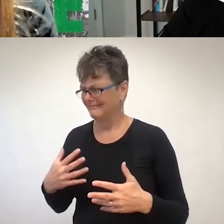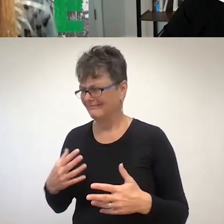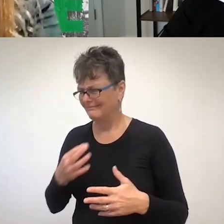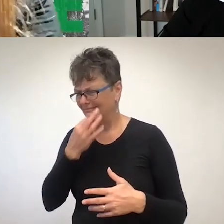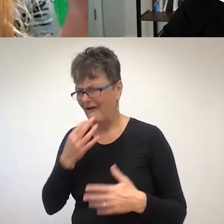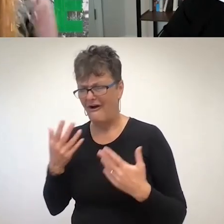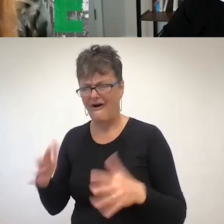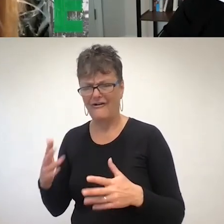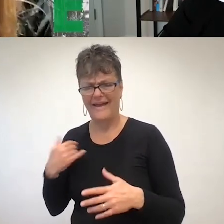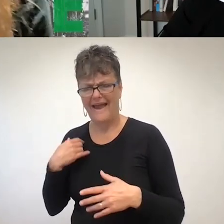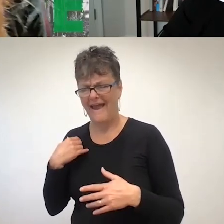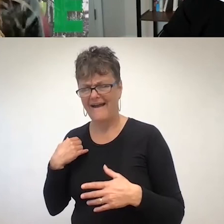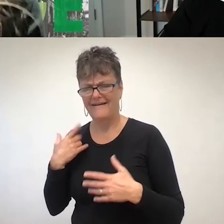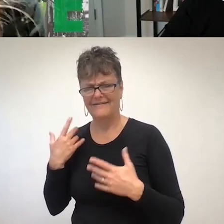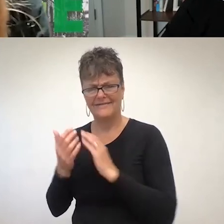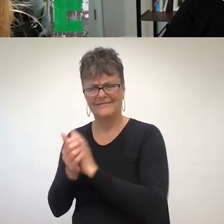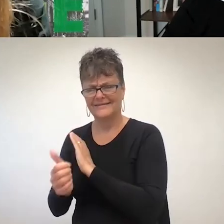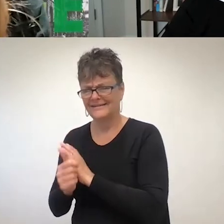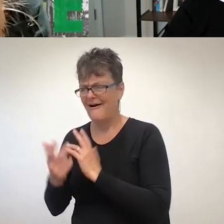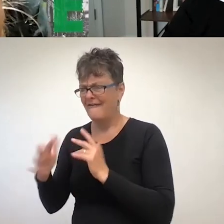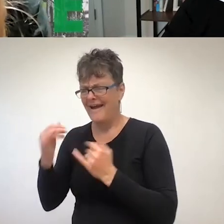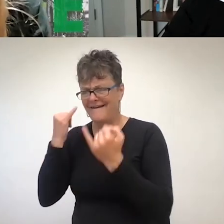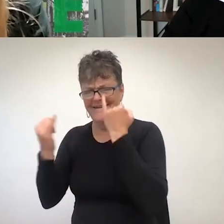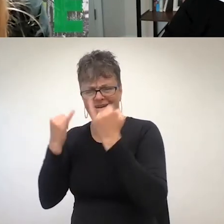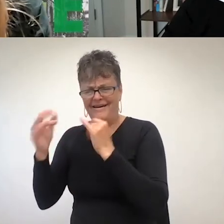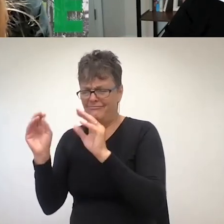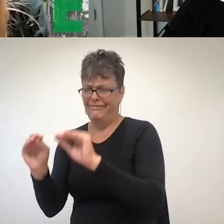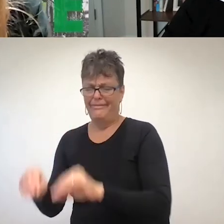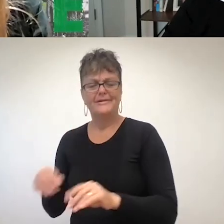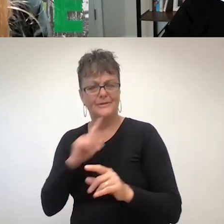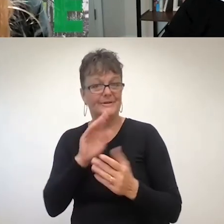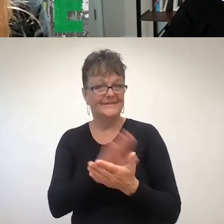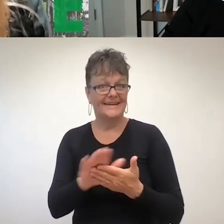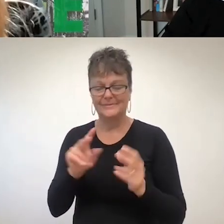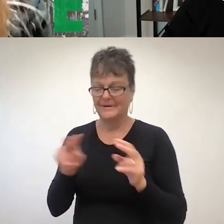the brilliance that exists among our faculty as well. Really great. Really nice to see.